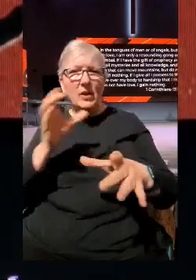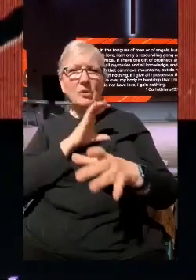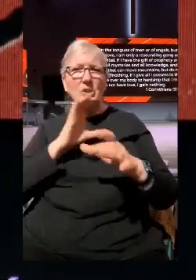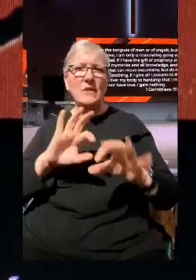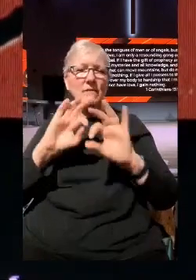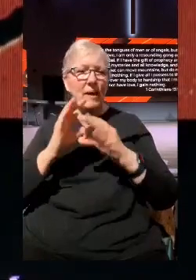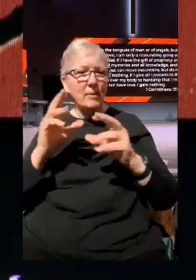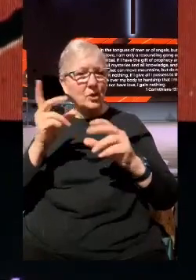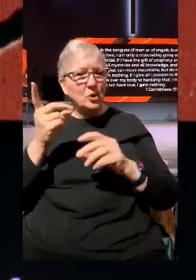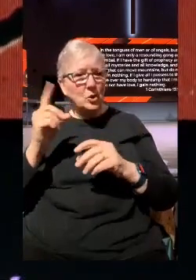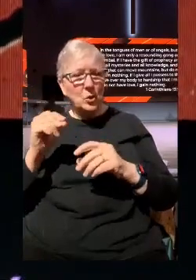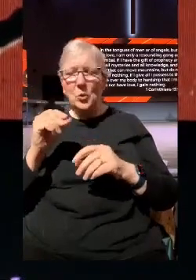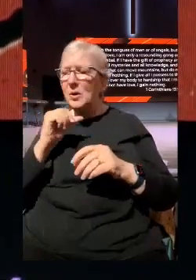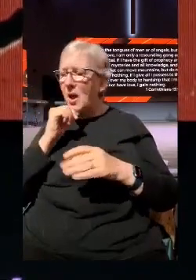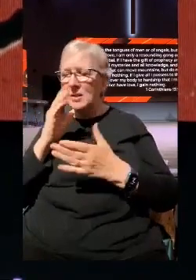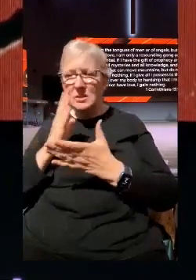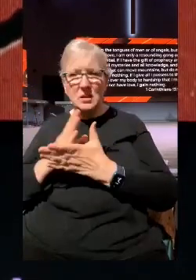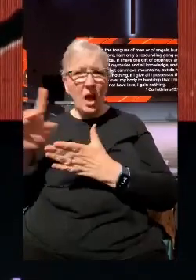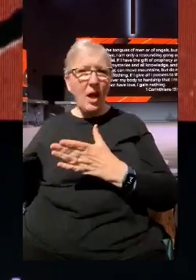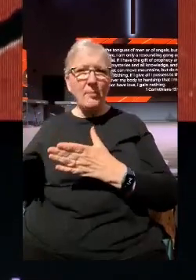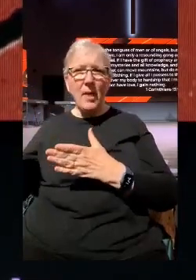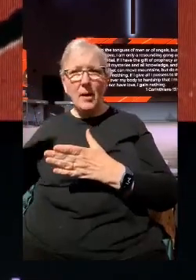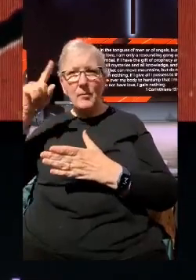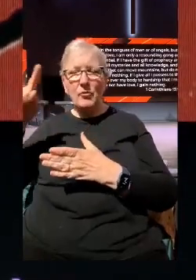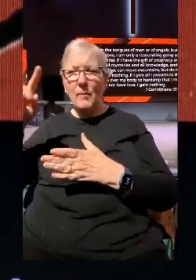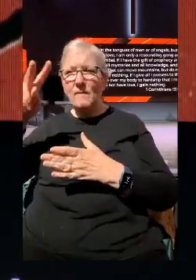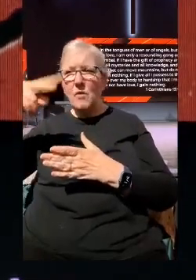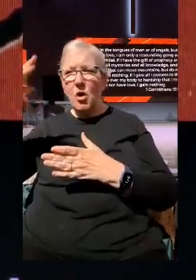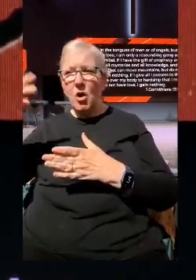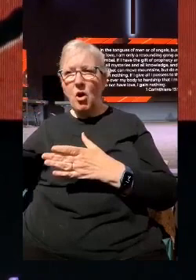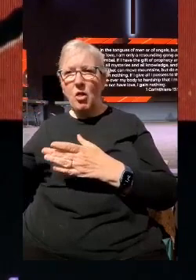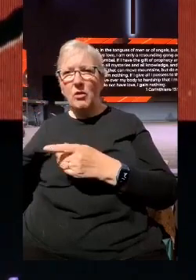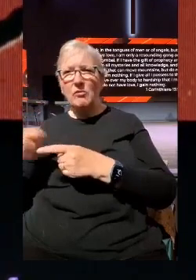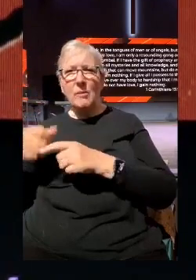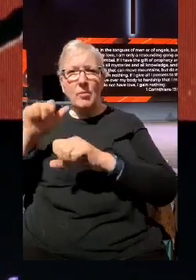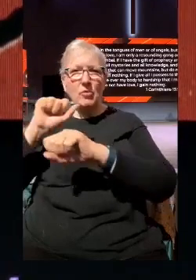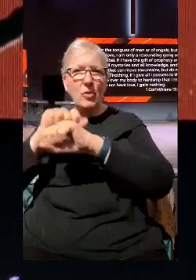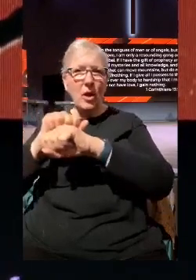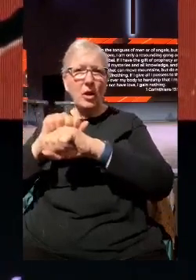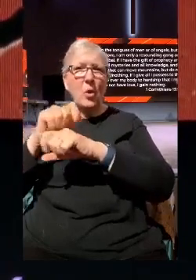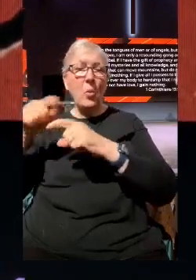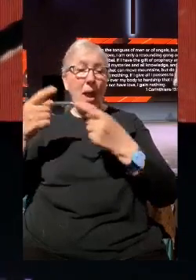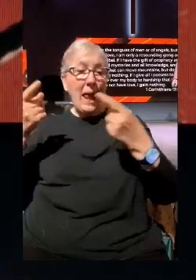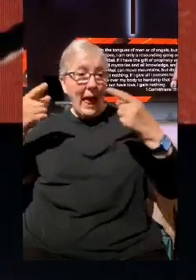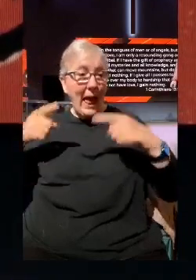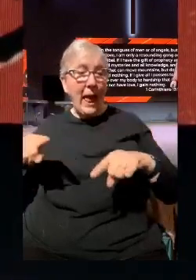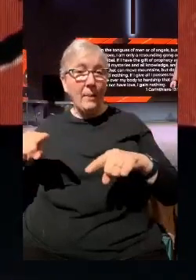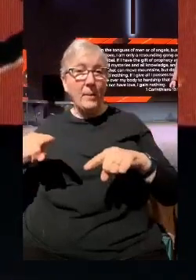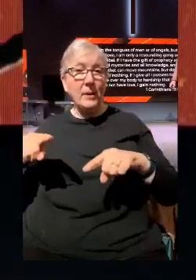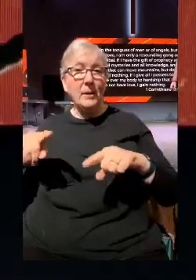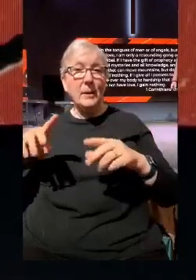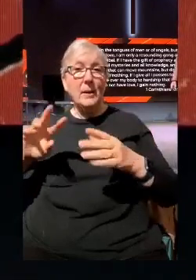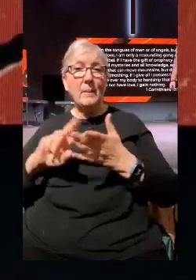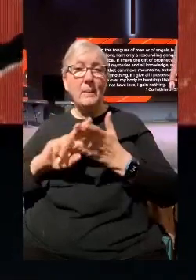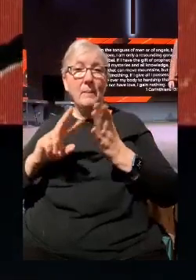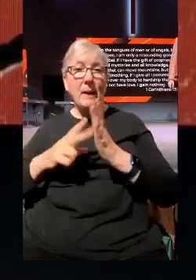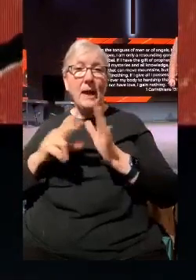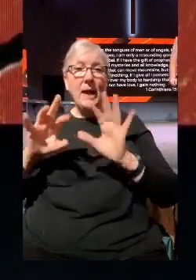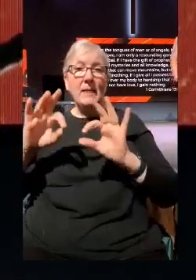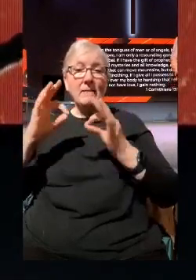not stop them from falling off the rock. When it happened, it plunged the family into a crisis of